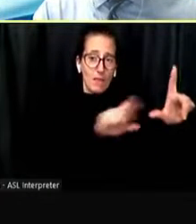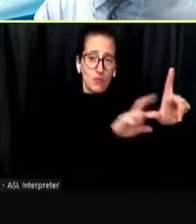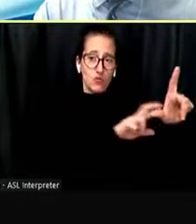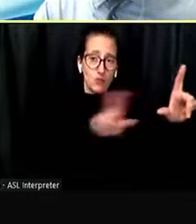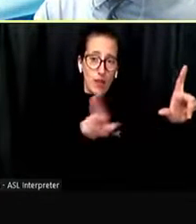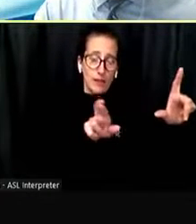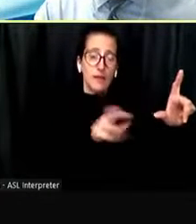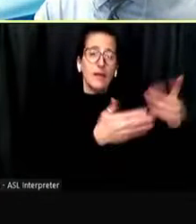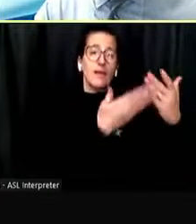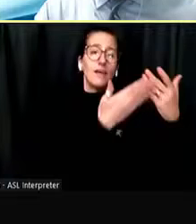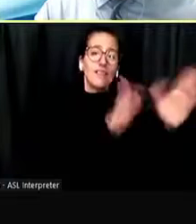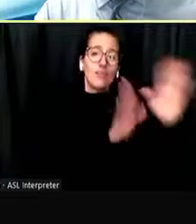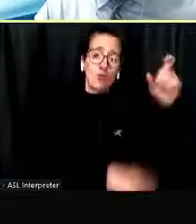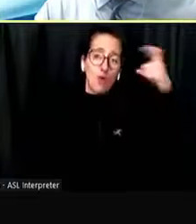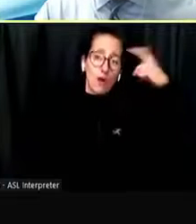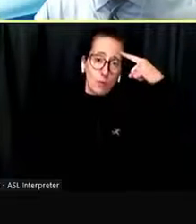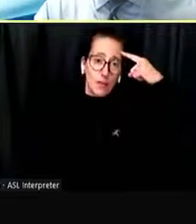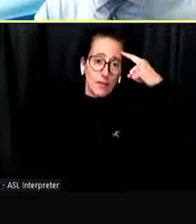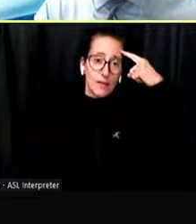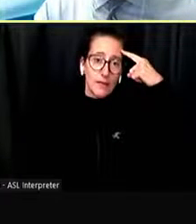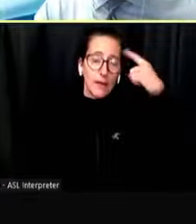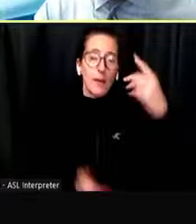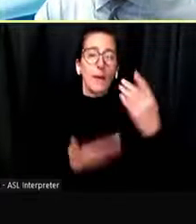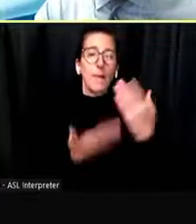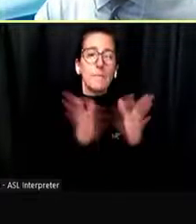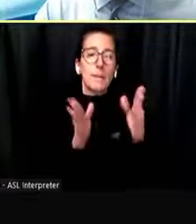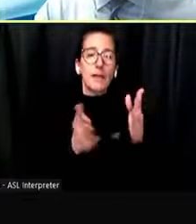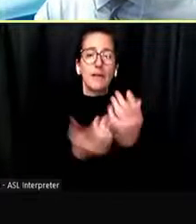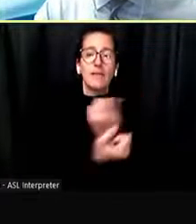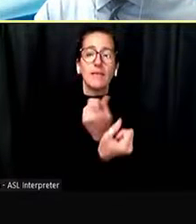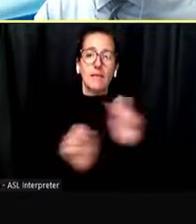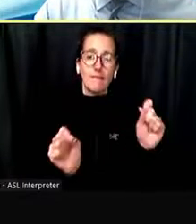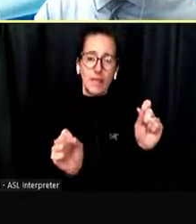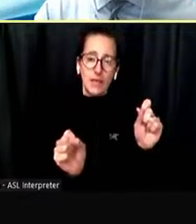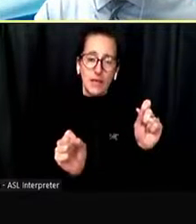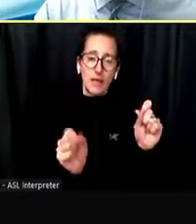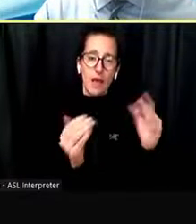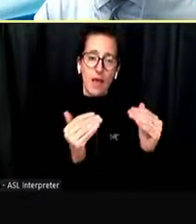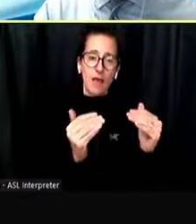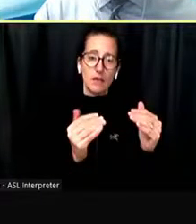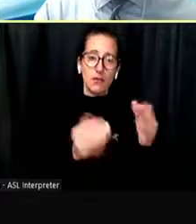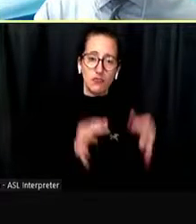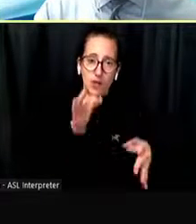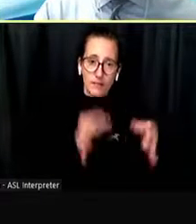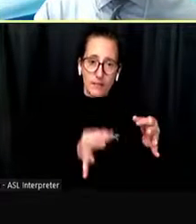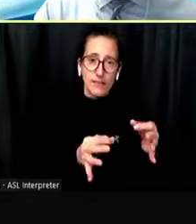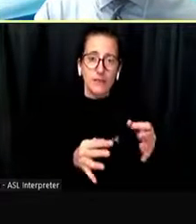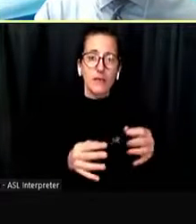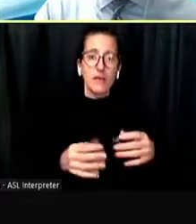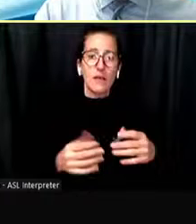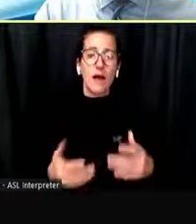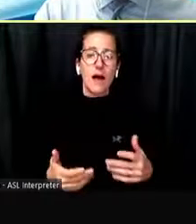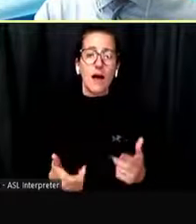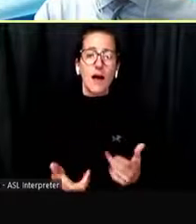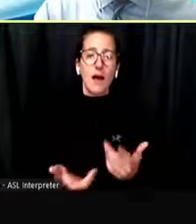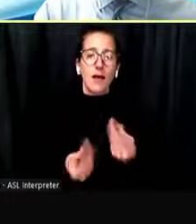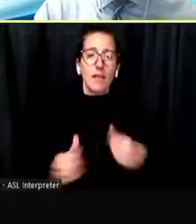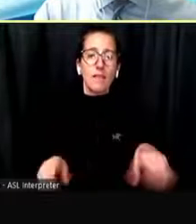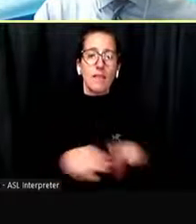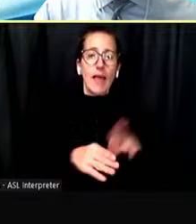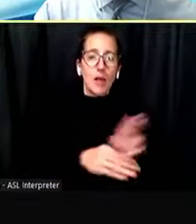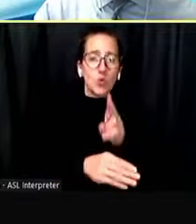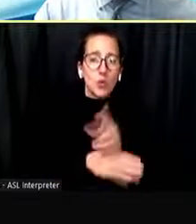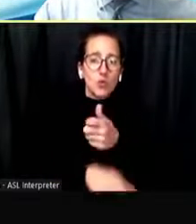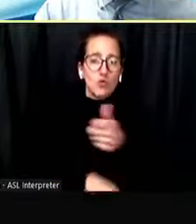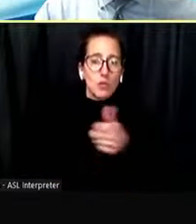and justice, we have a land use and transportation, housing, health, and human services, as well as cultural education and